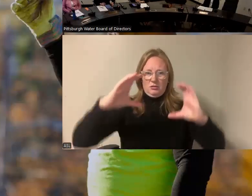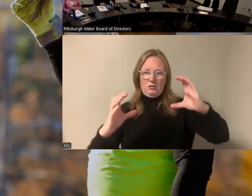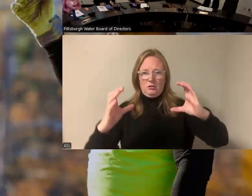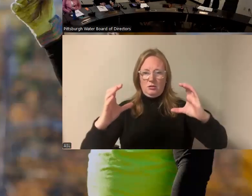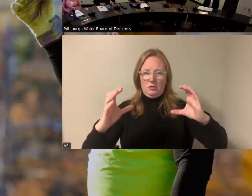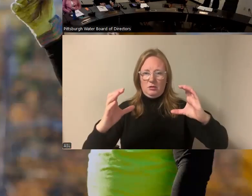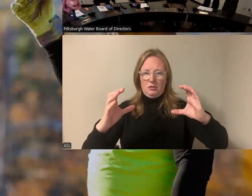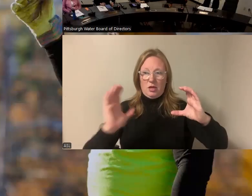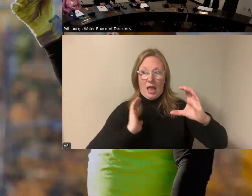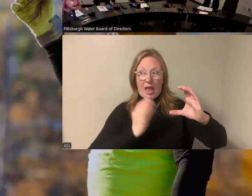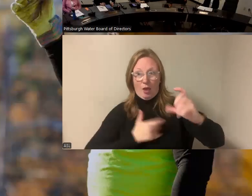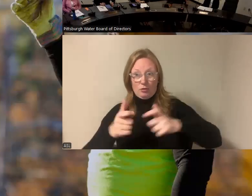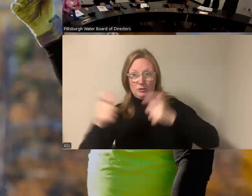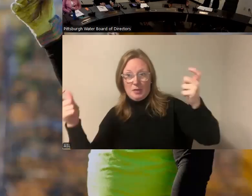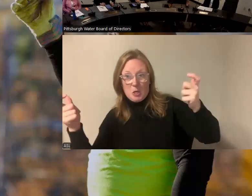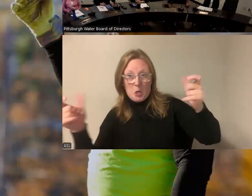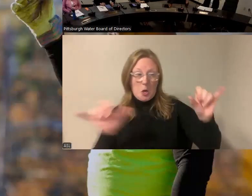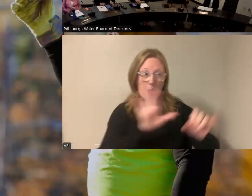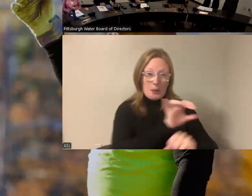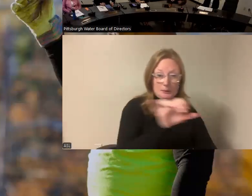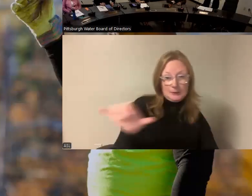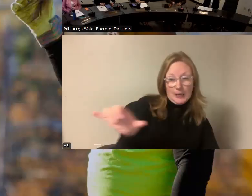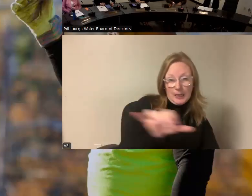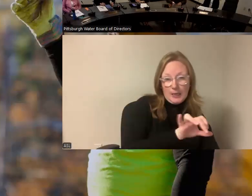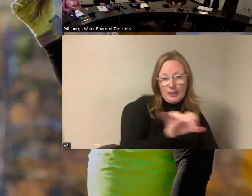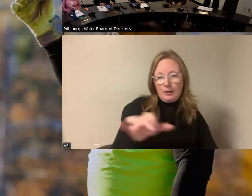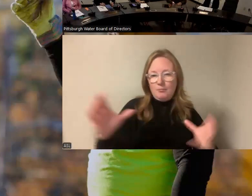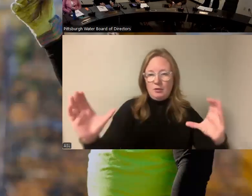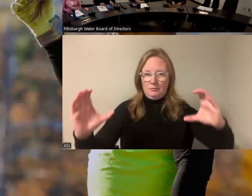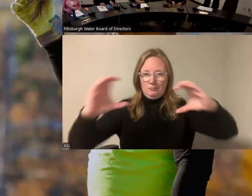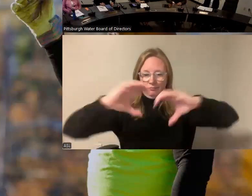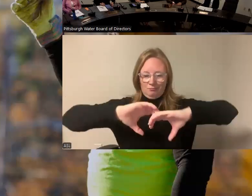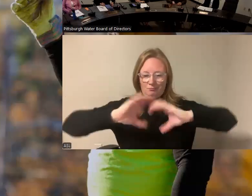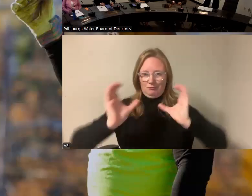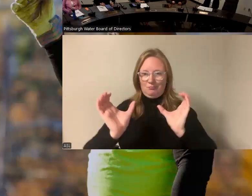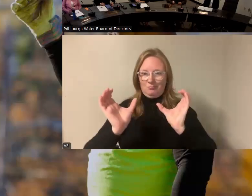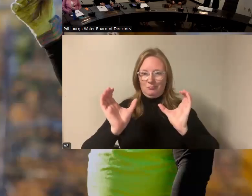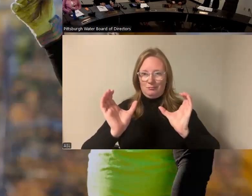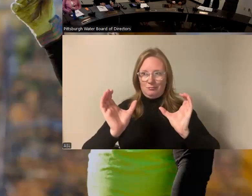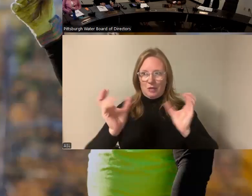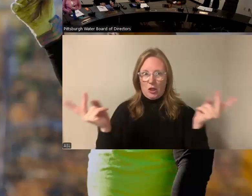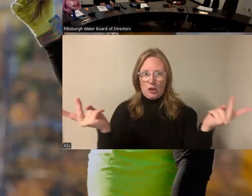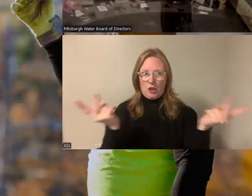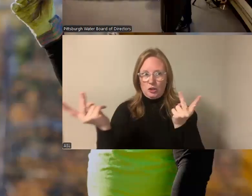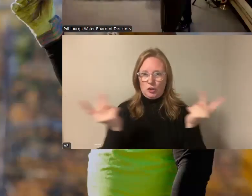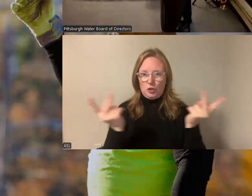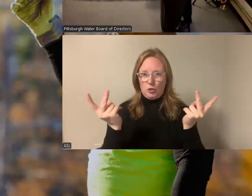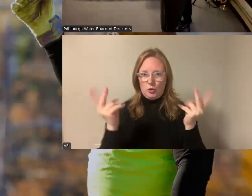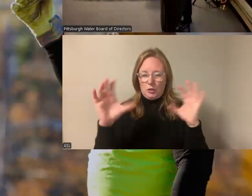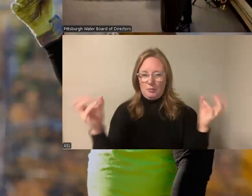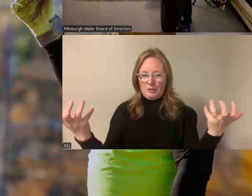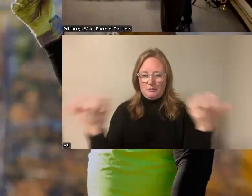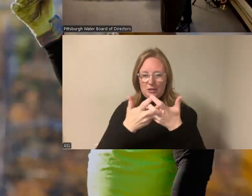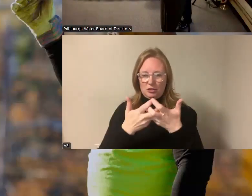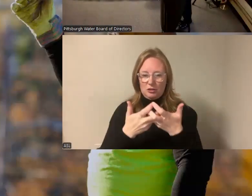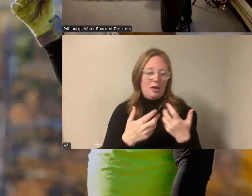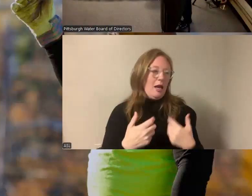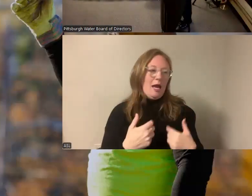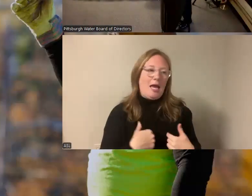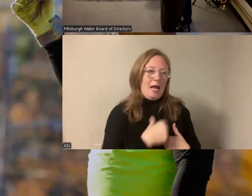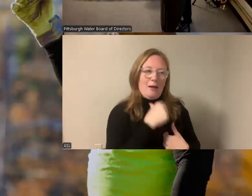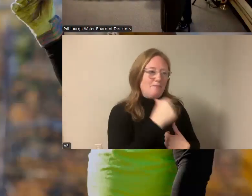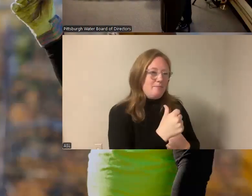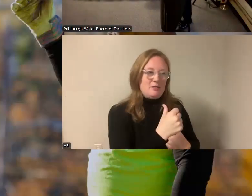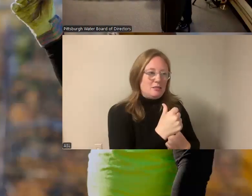A lot bigger, about the same? You know, how does the two sort of match up? I don't believe I'm in a position to be